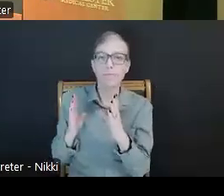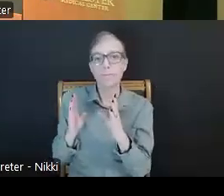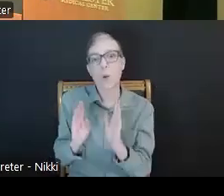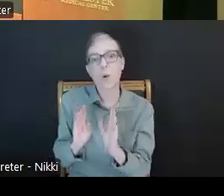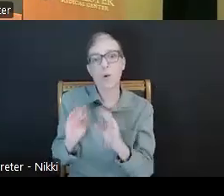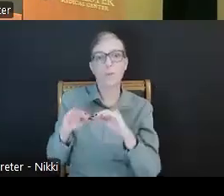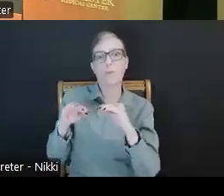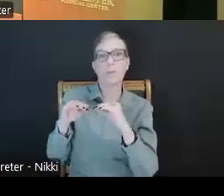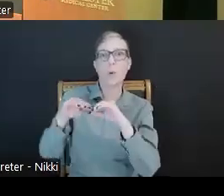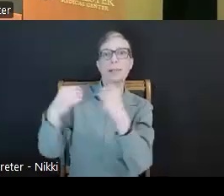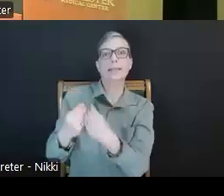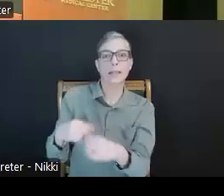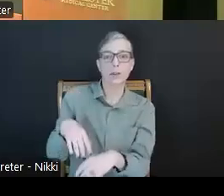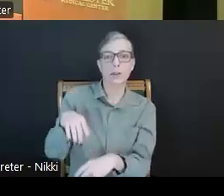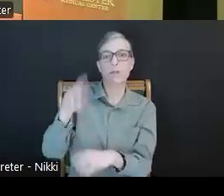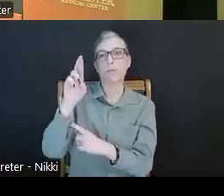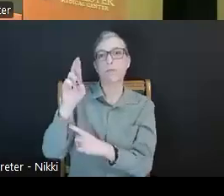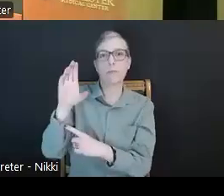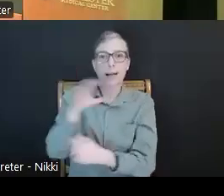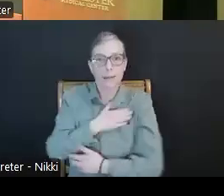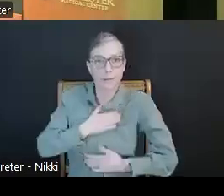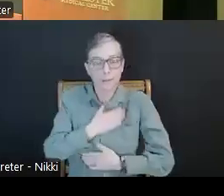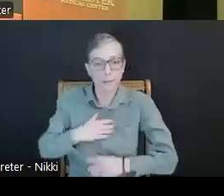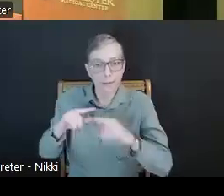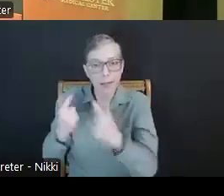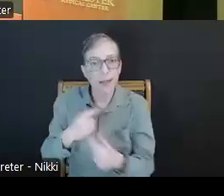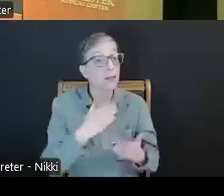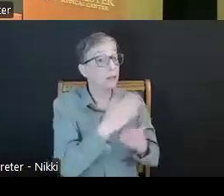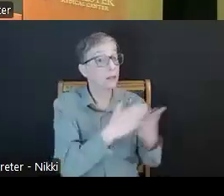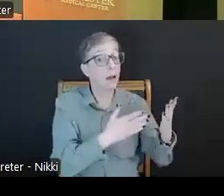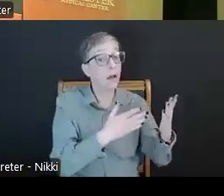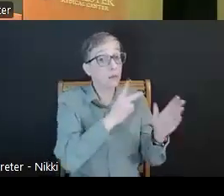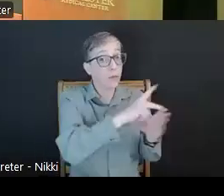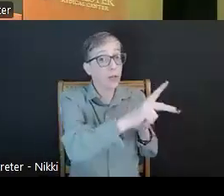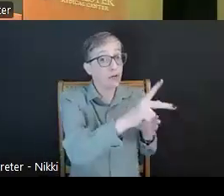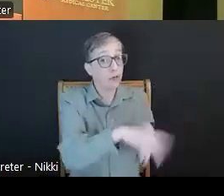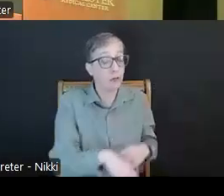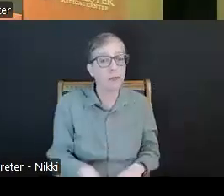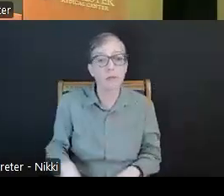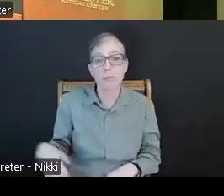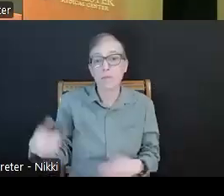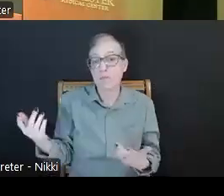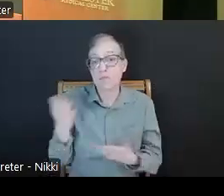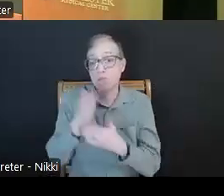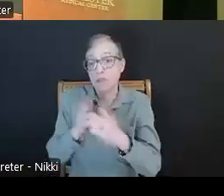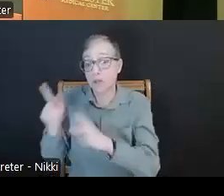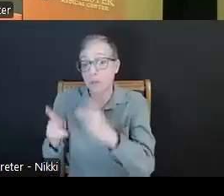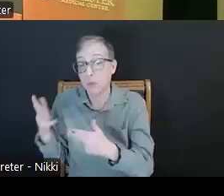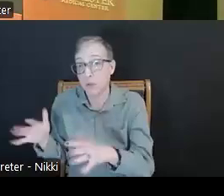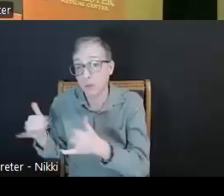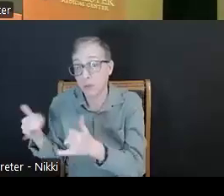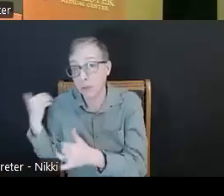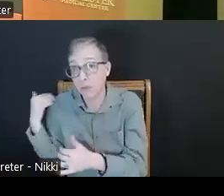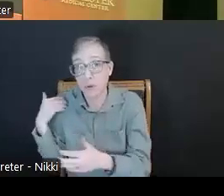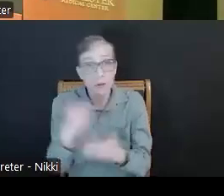big difference is whether or not the people who are playing together have played together before. And there's a spectrum there. And the idea that